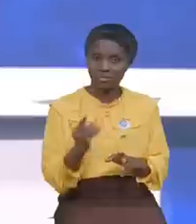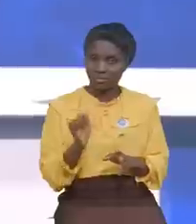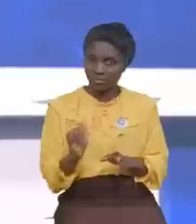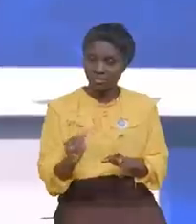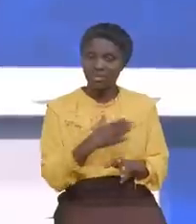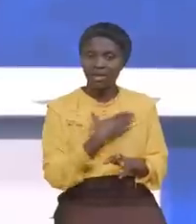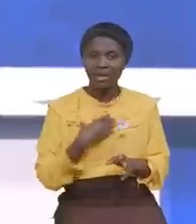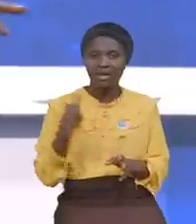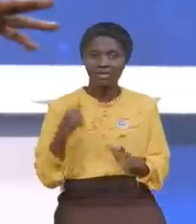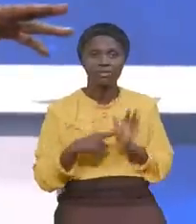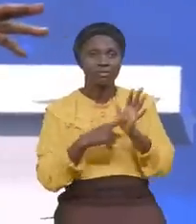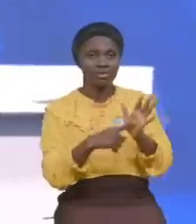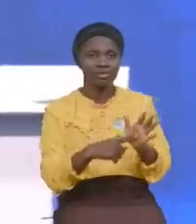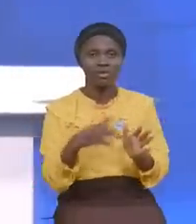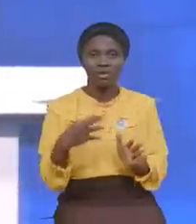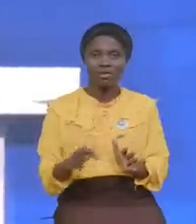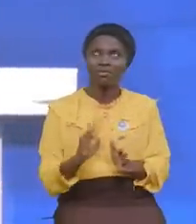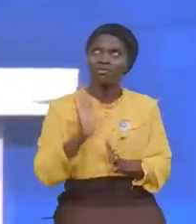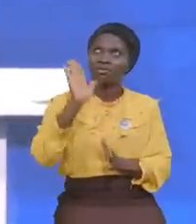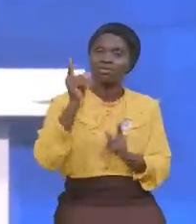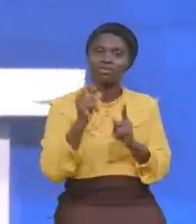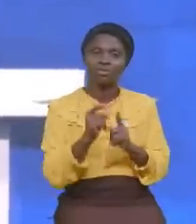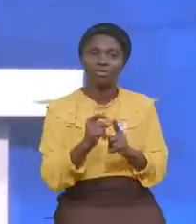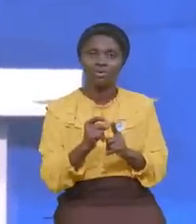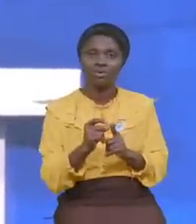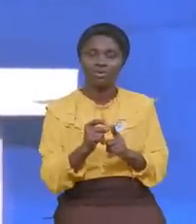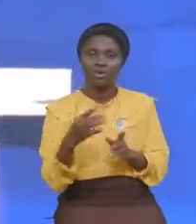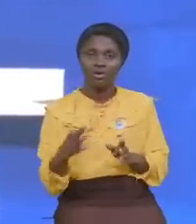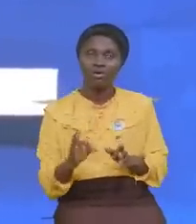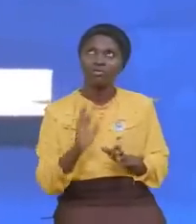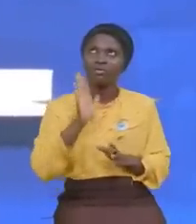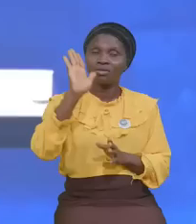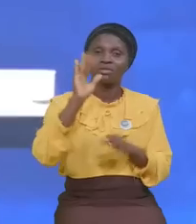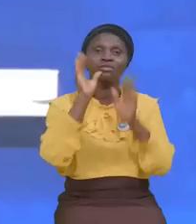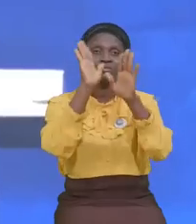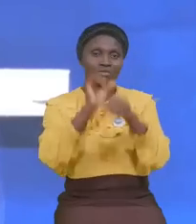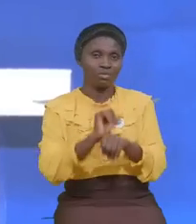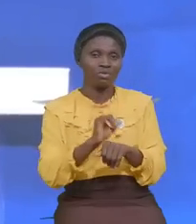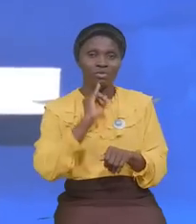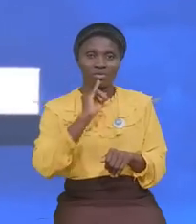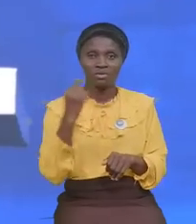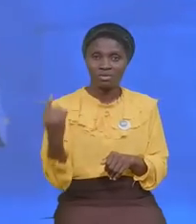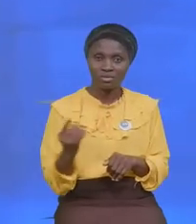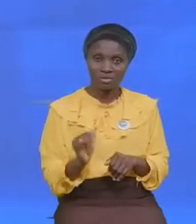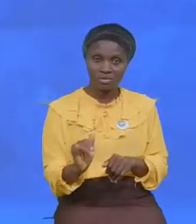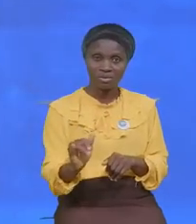the manifestation of his word, of his miracle, eternal.